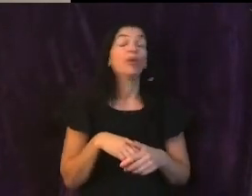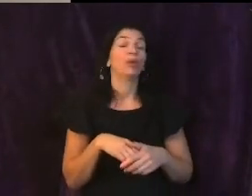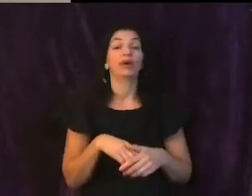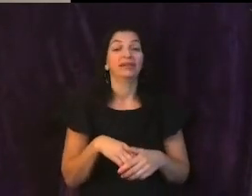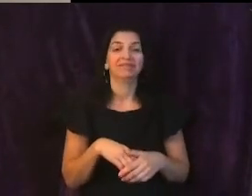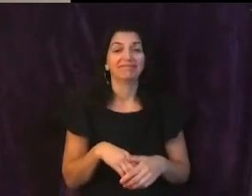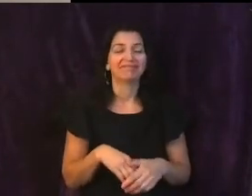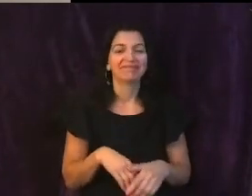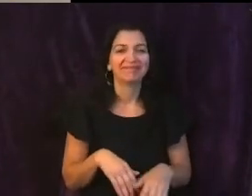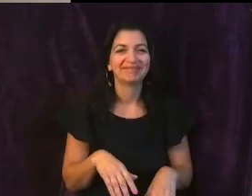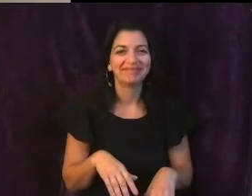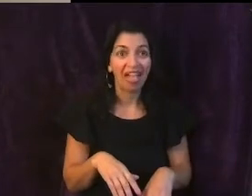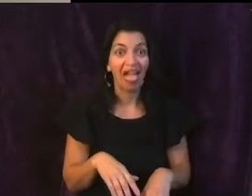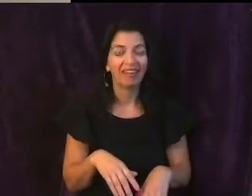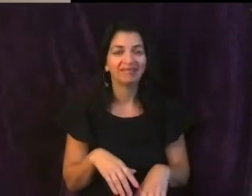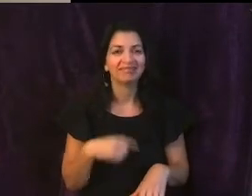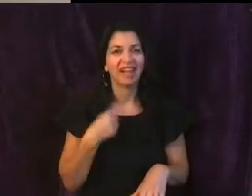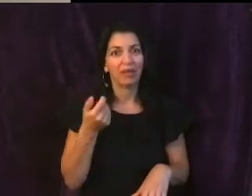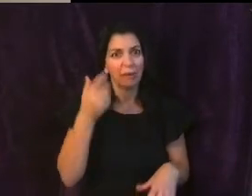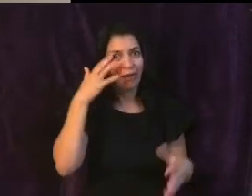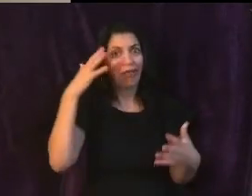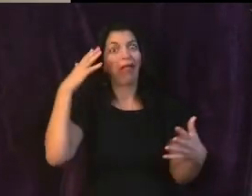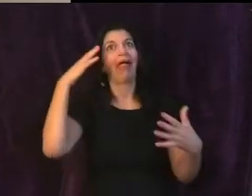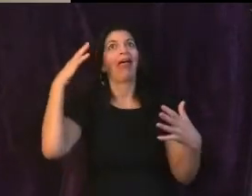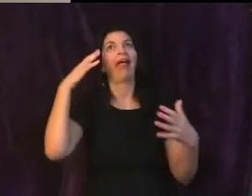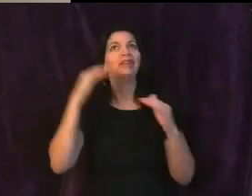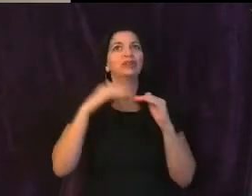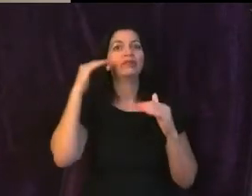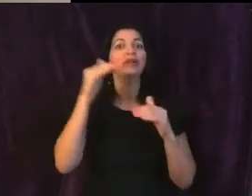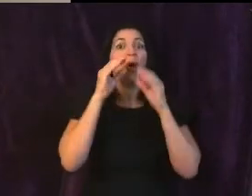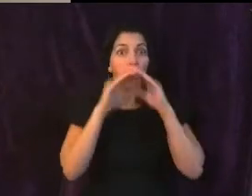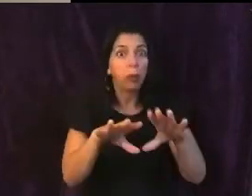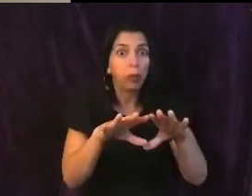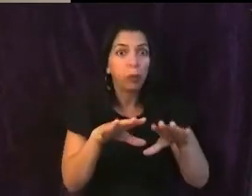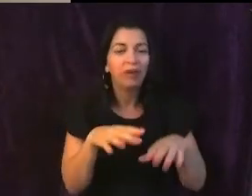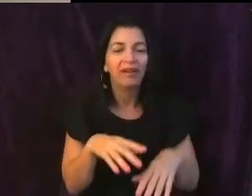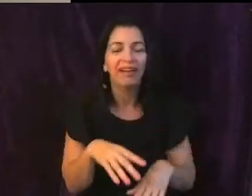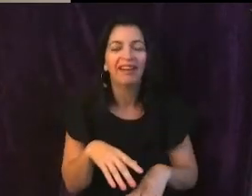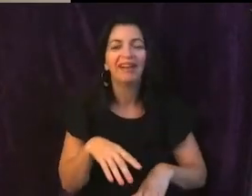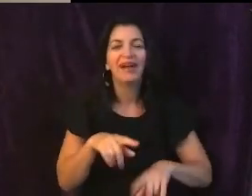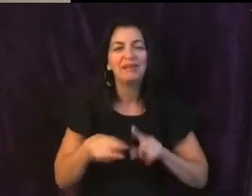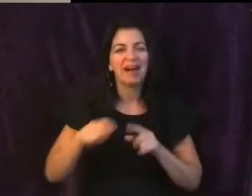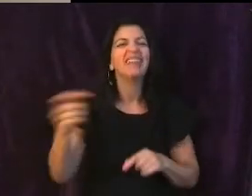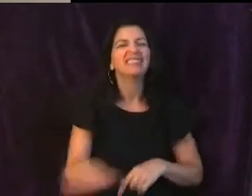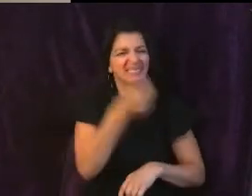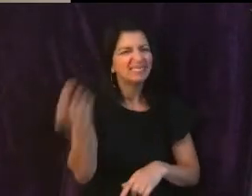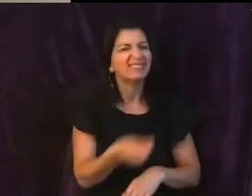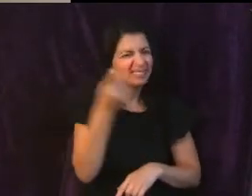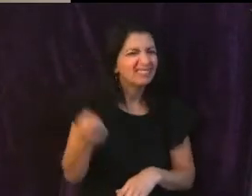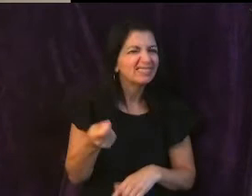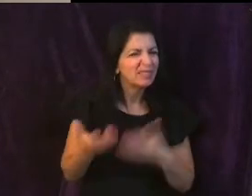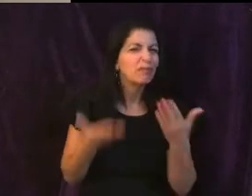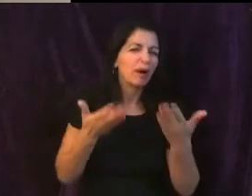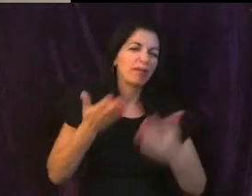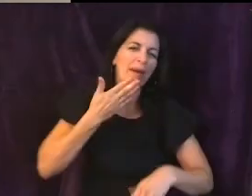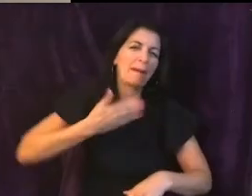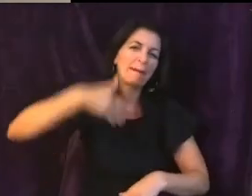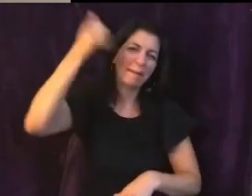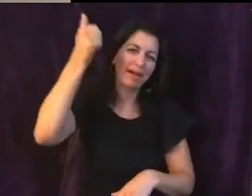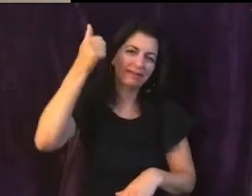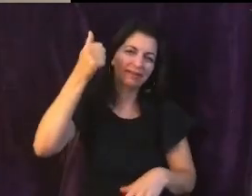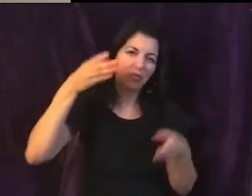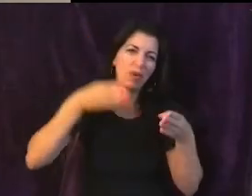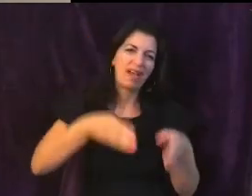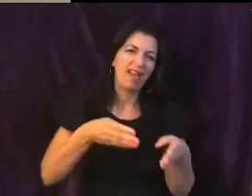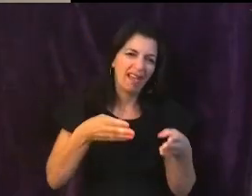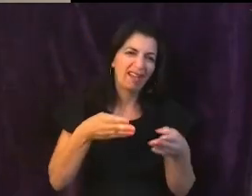All right, well, aside from getting a little lightheaded, I think probably spinning it around is the best way to get, loud sounds